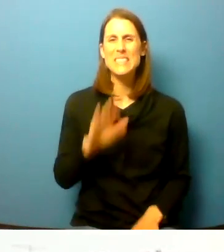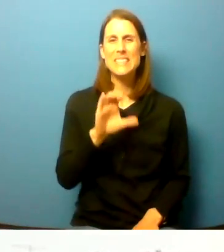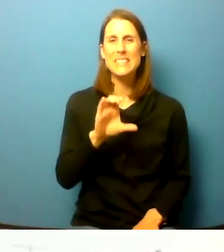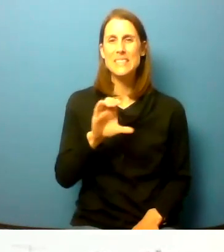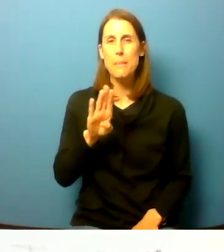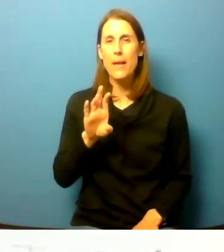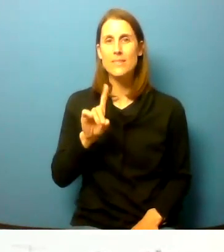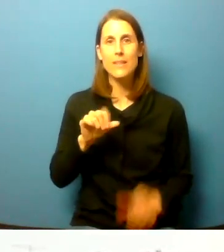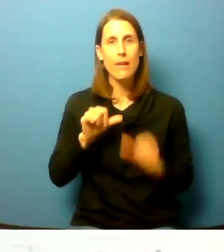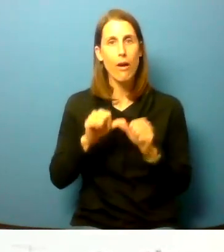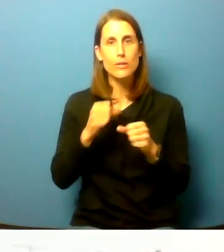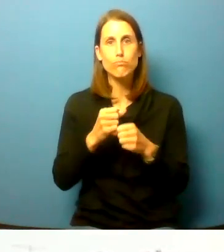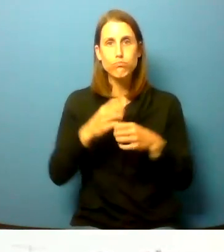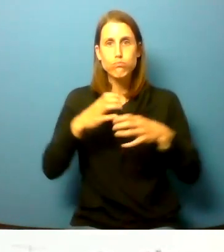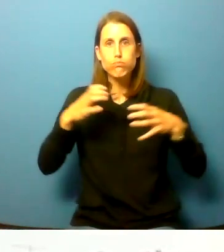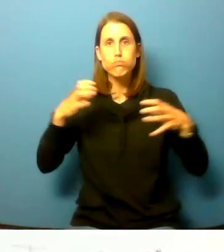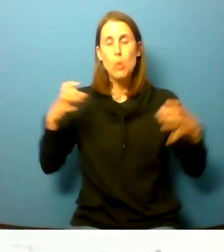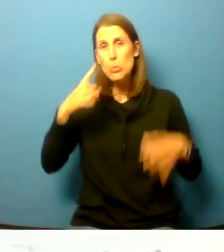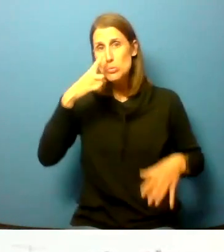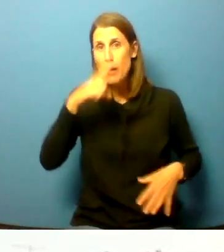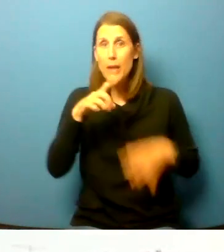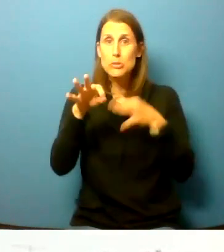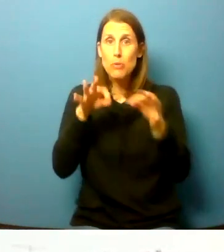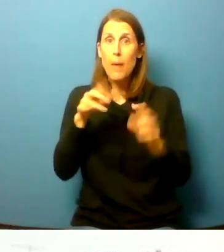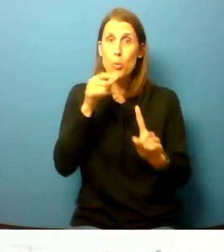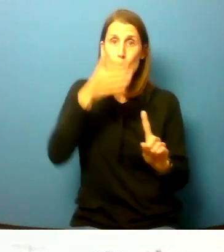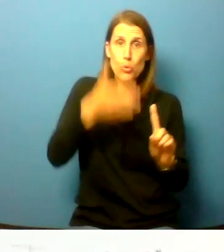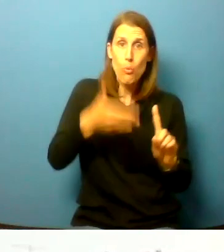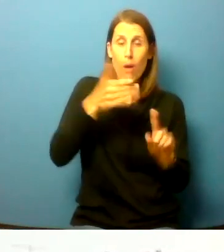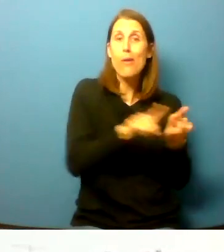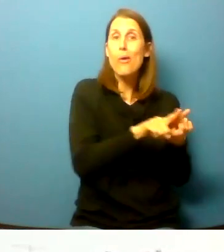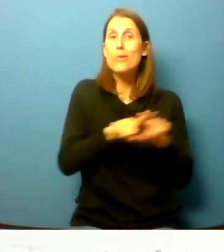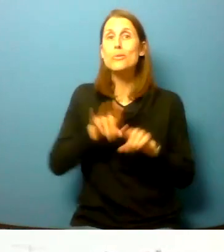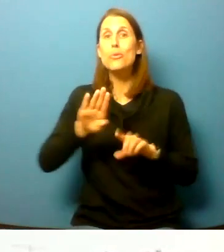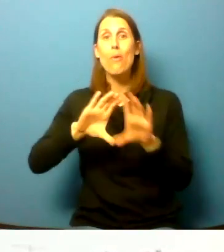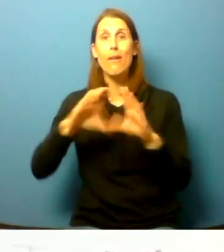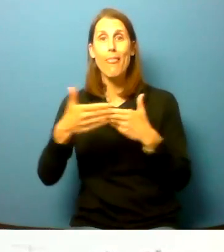and describing a little bit about your classroom in terms of the age of your students that you are working with.